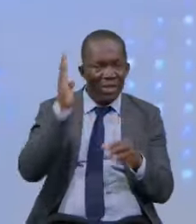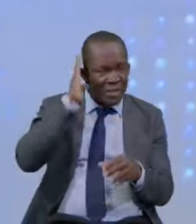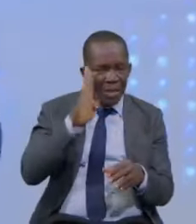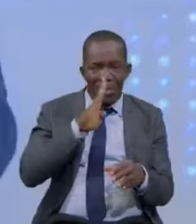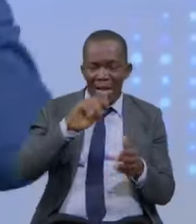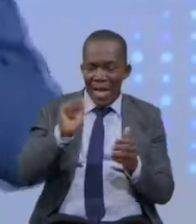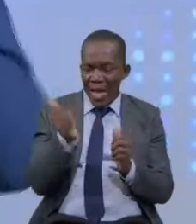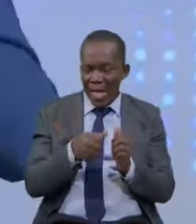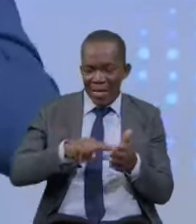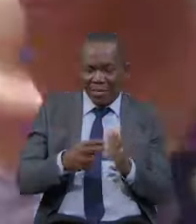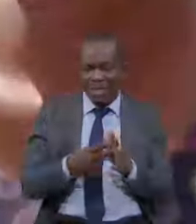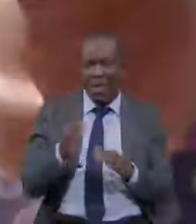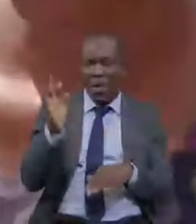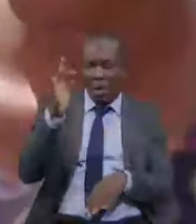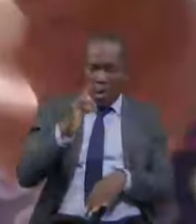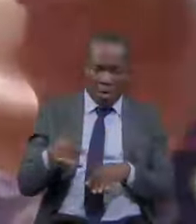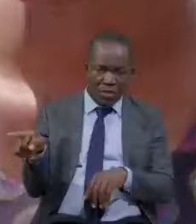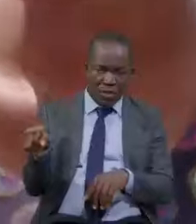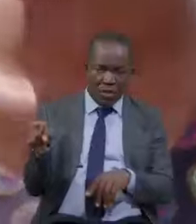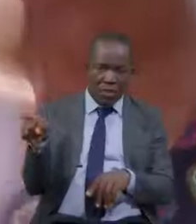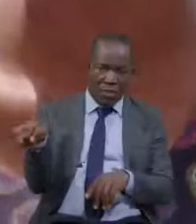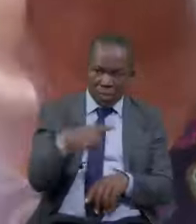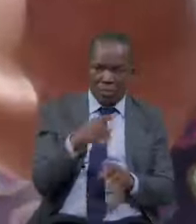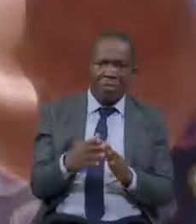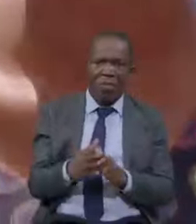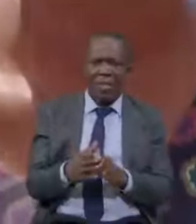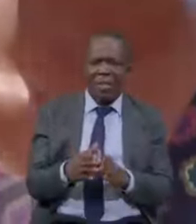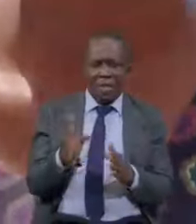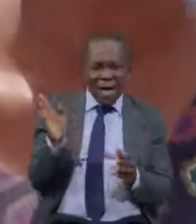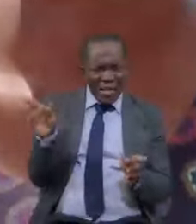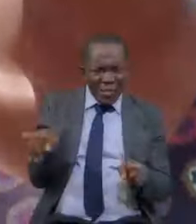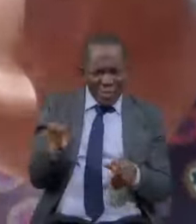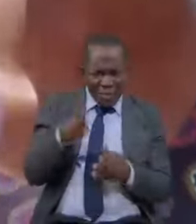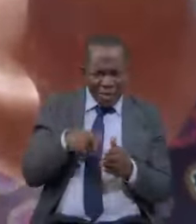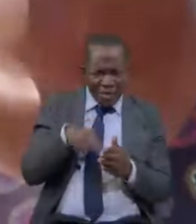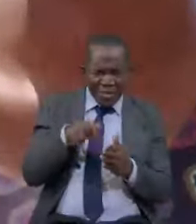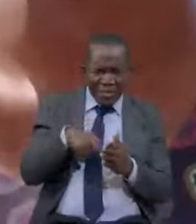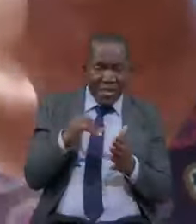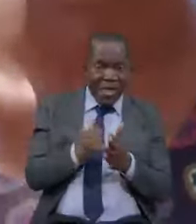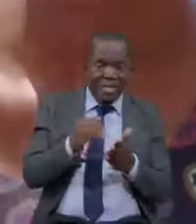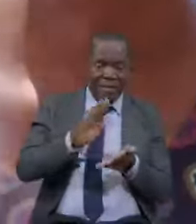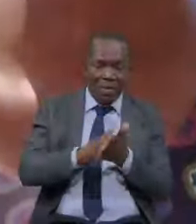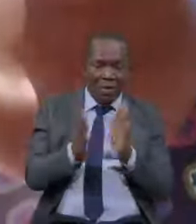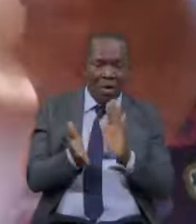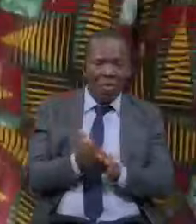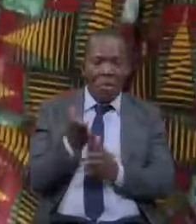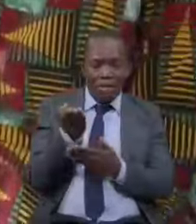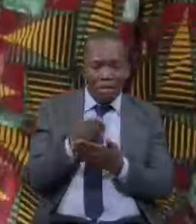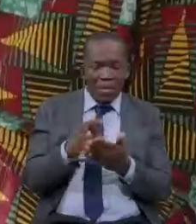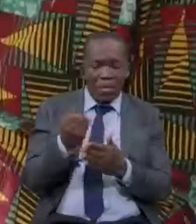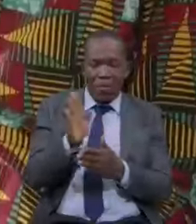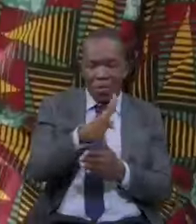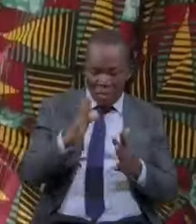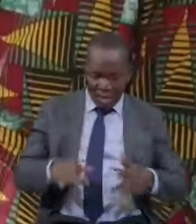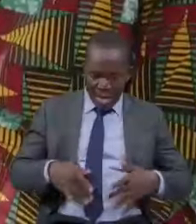and read, it becomes part of your life. It will mix with your blood. It will get into your